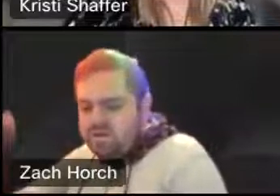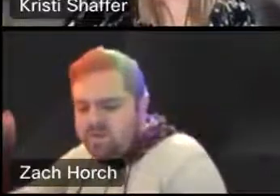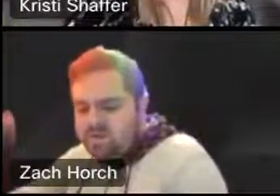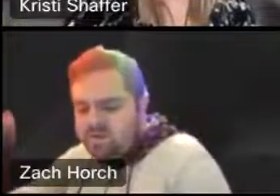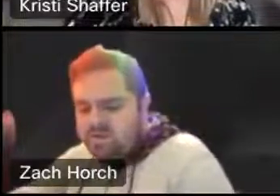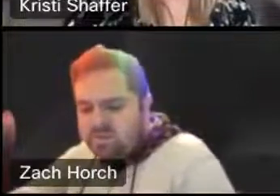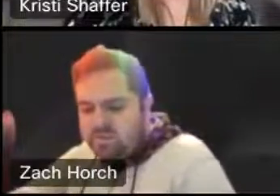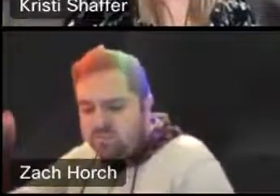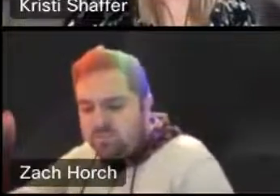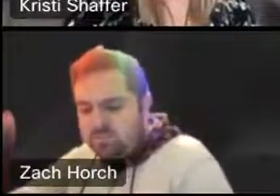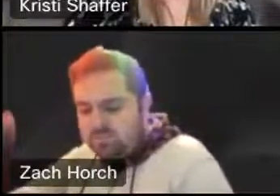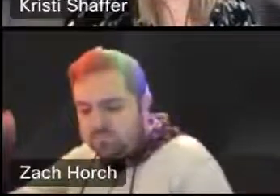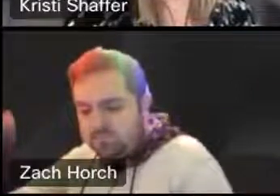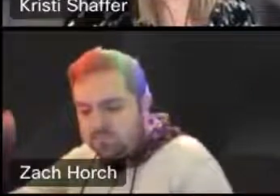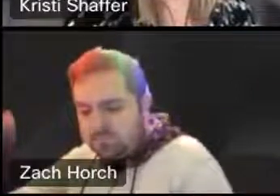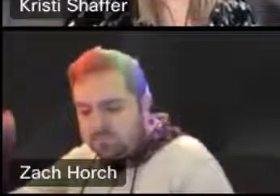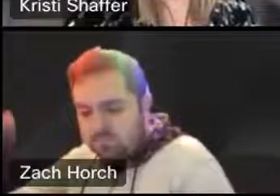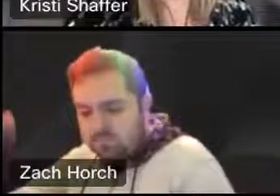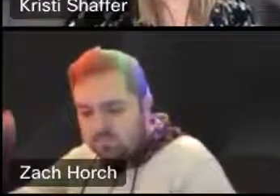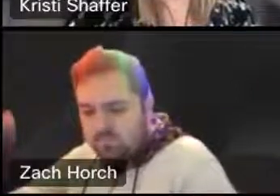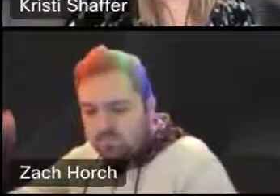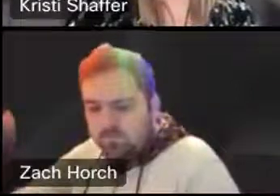I hope everyone who came